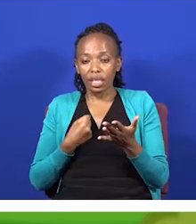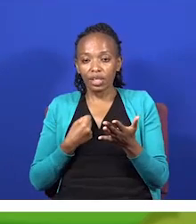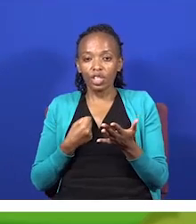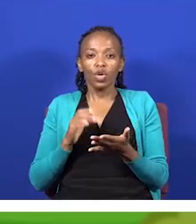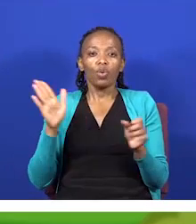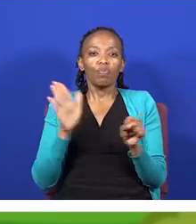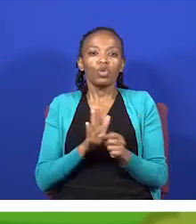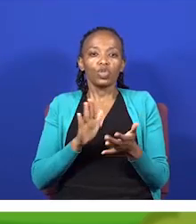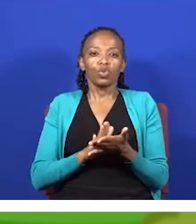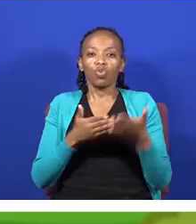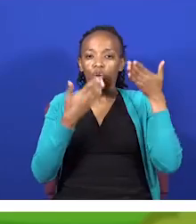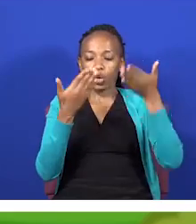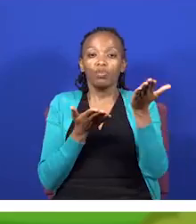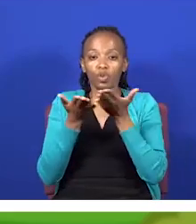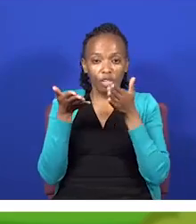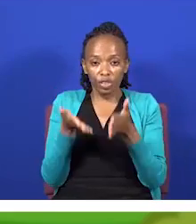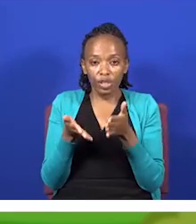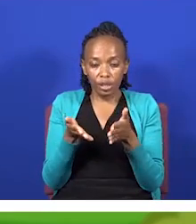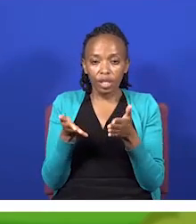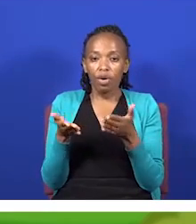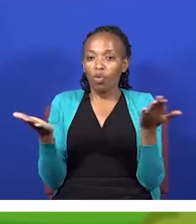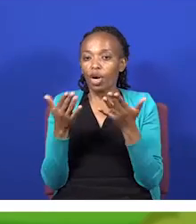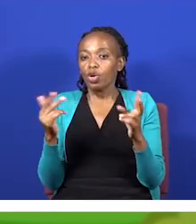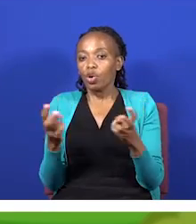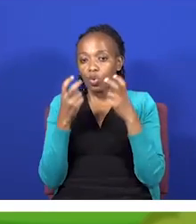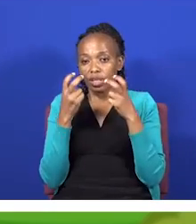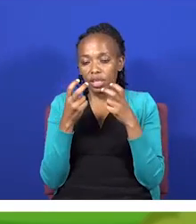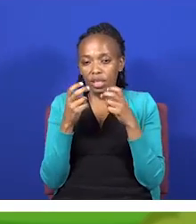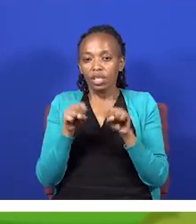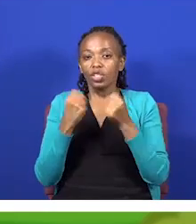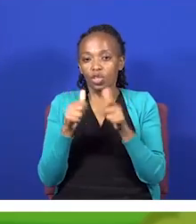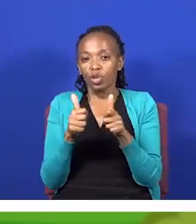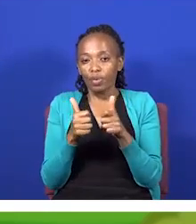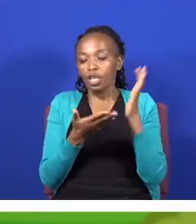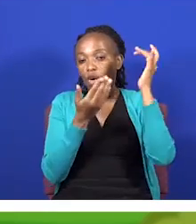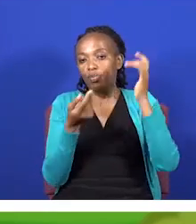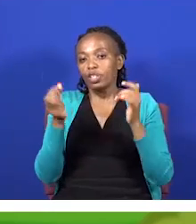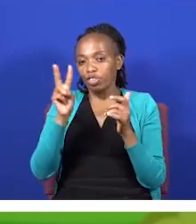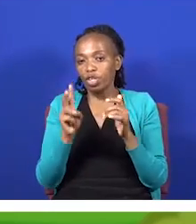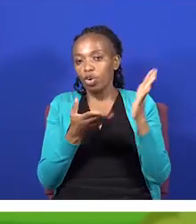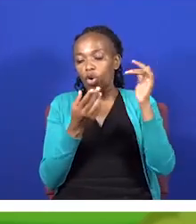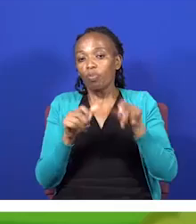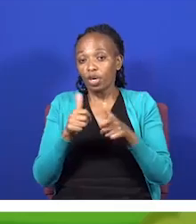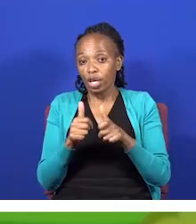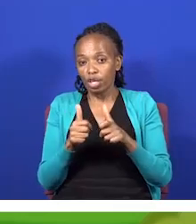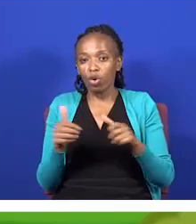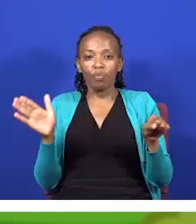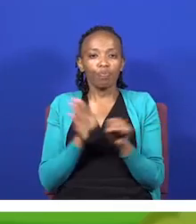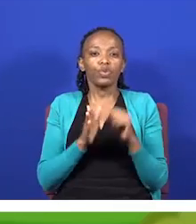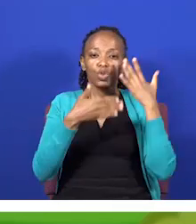most welcome to our service today. Wherever you are tuning in from, social media, Hope TV, Hope Radio, you are